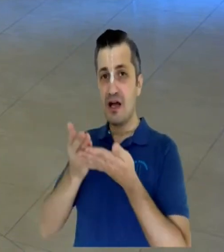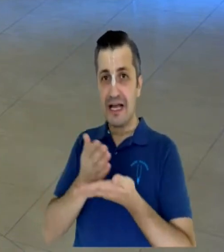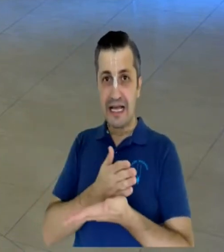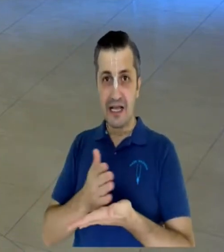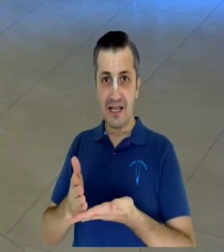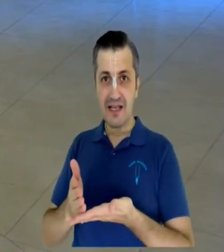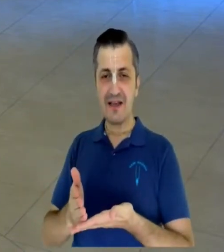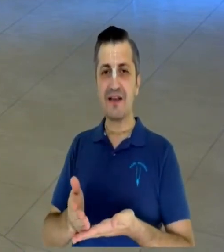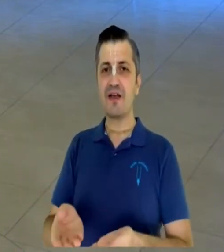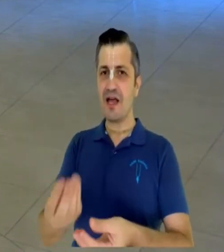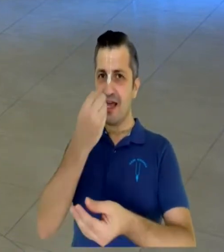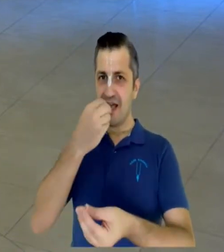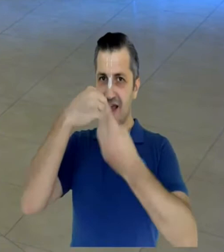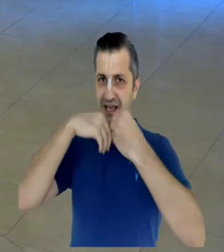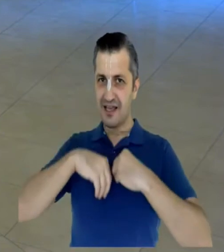mercy, says